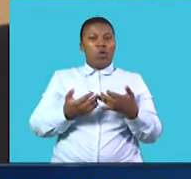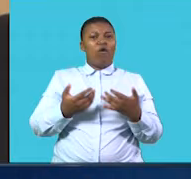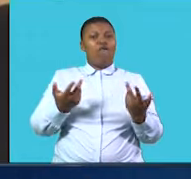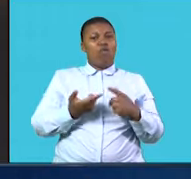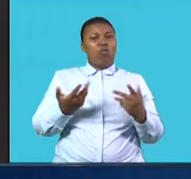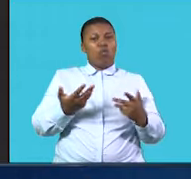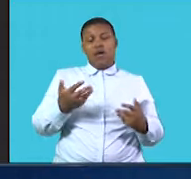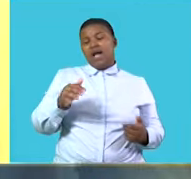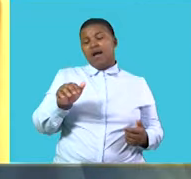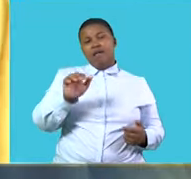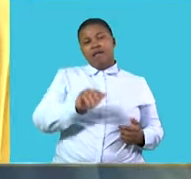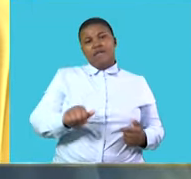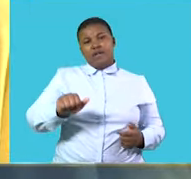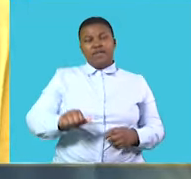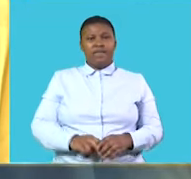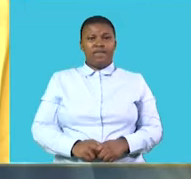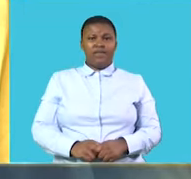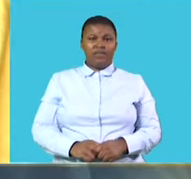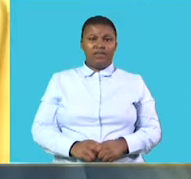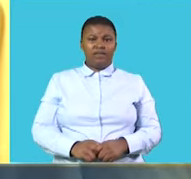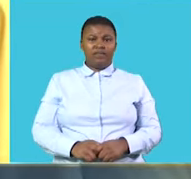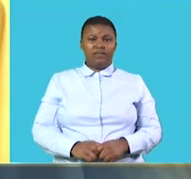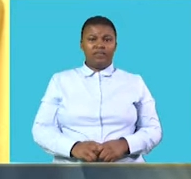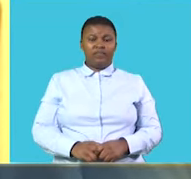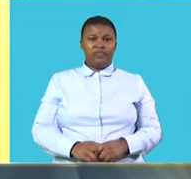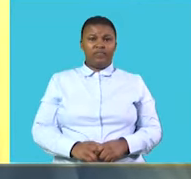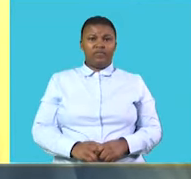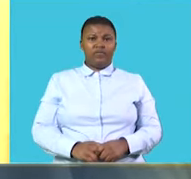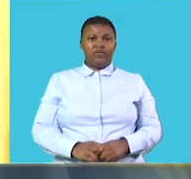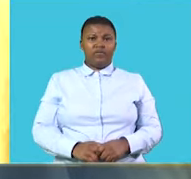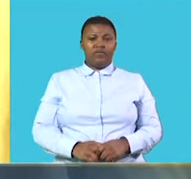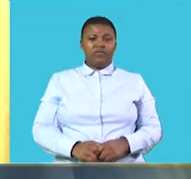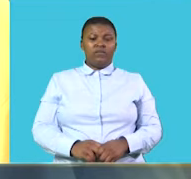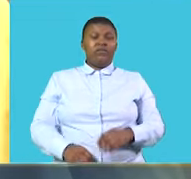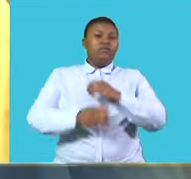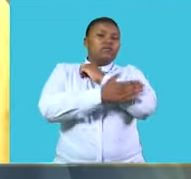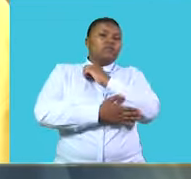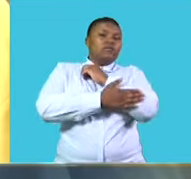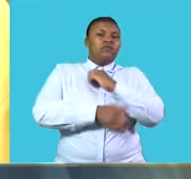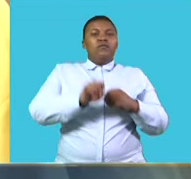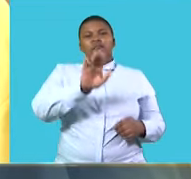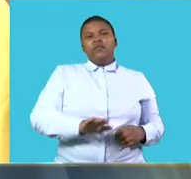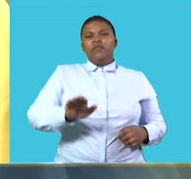laseNingizimu Afrika. This country today are drinking sewage.